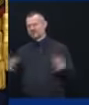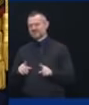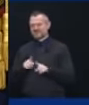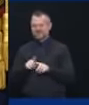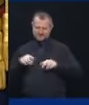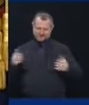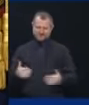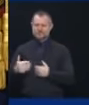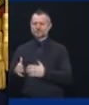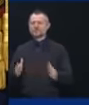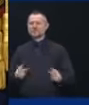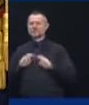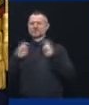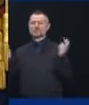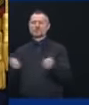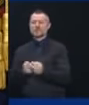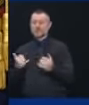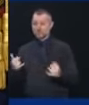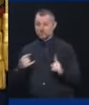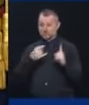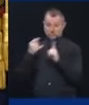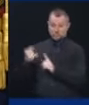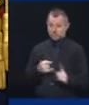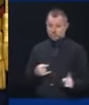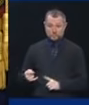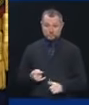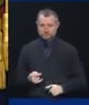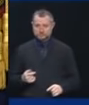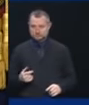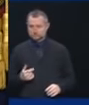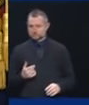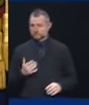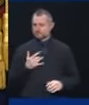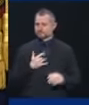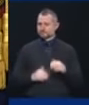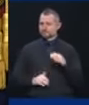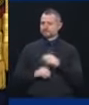You know, Zoom only goes so far.